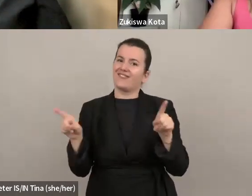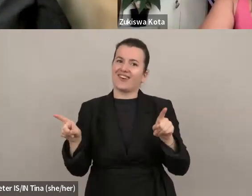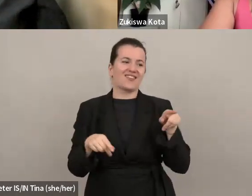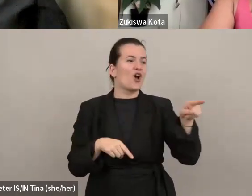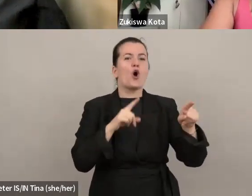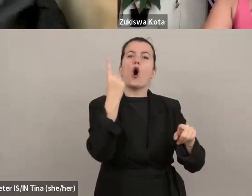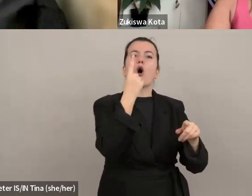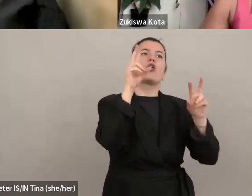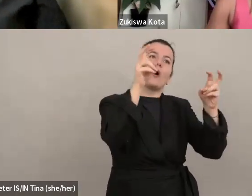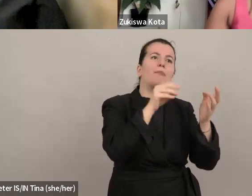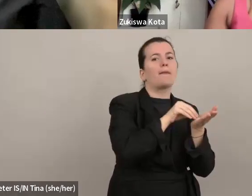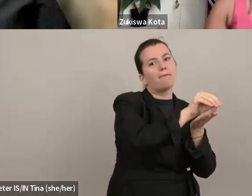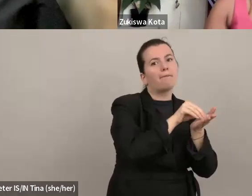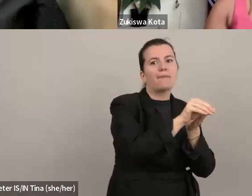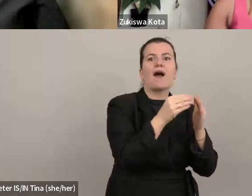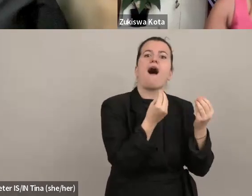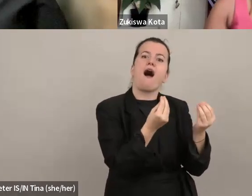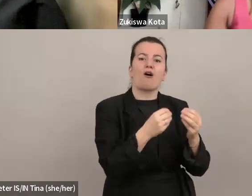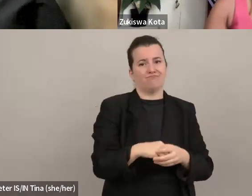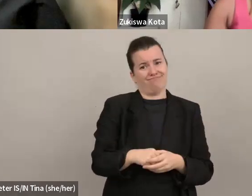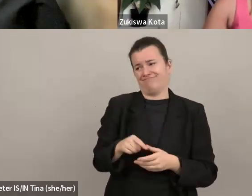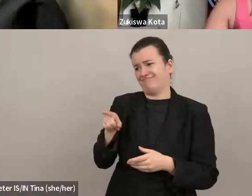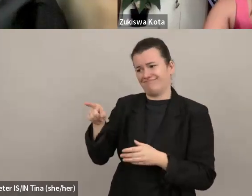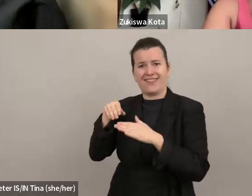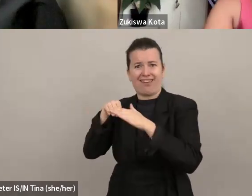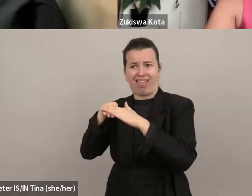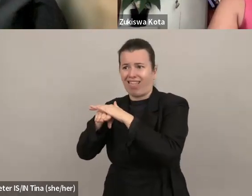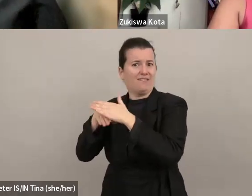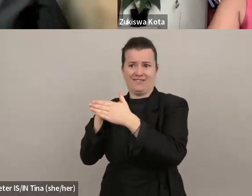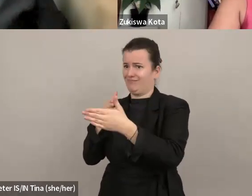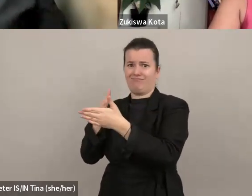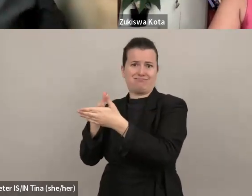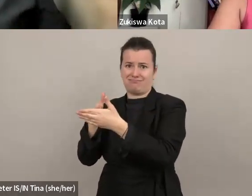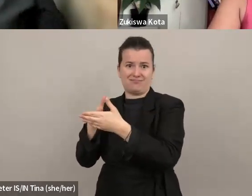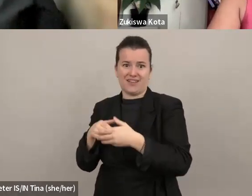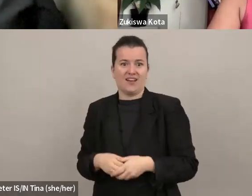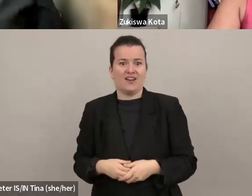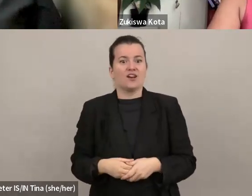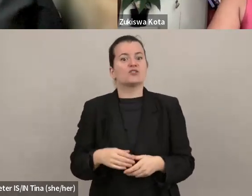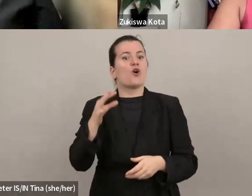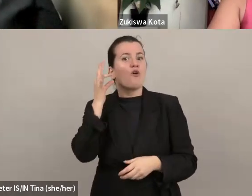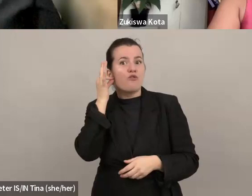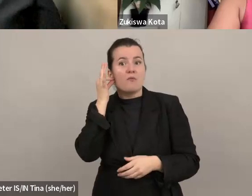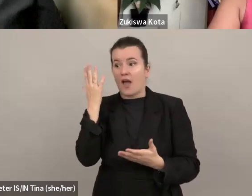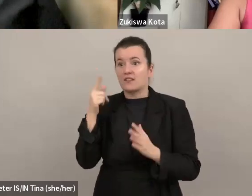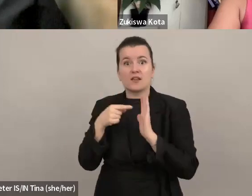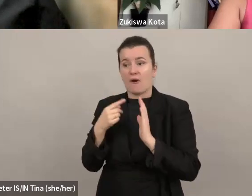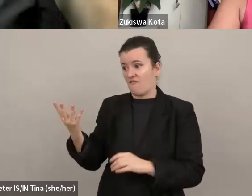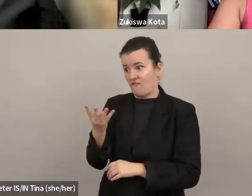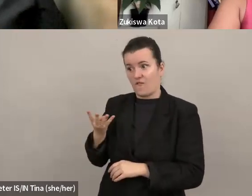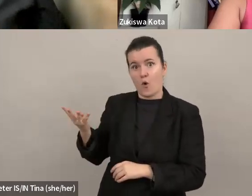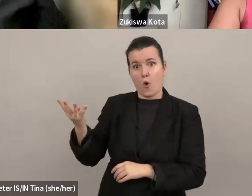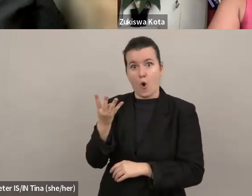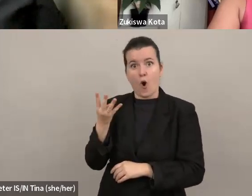disparities as big as there are women who share, like over 4 women sharing one mobile device in a